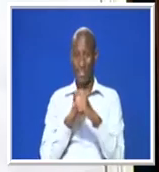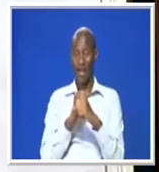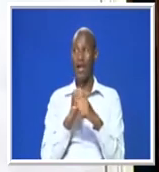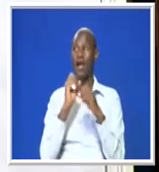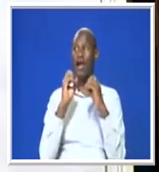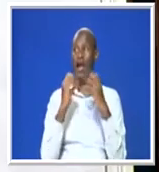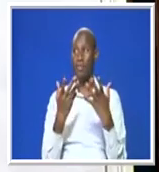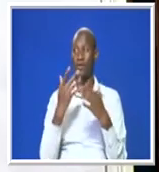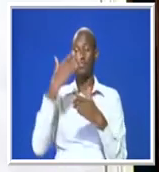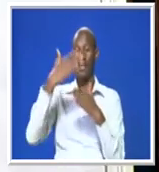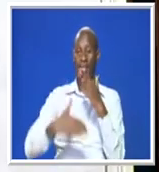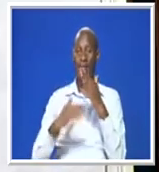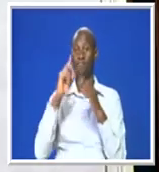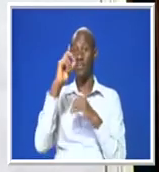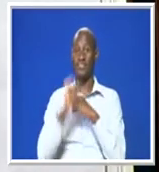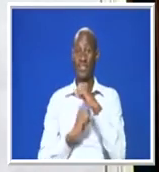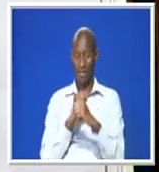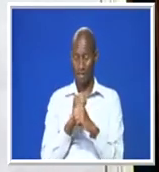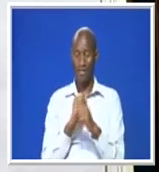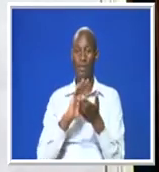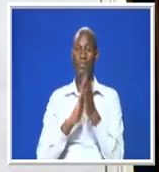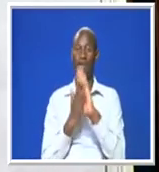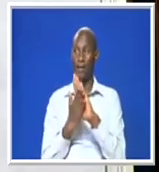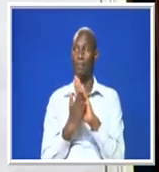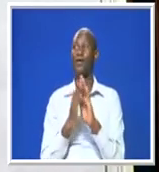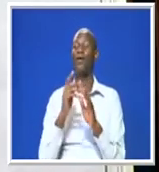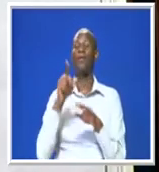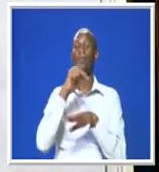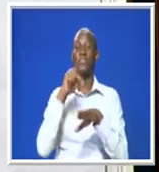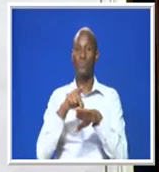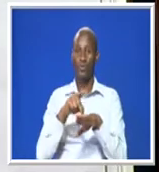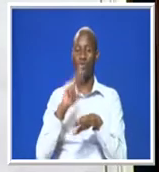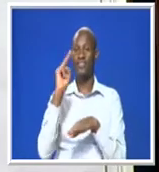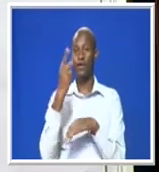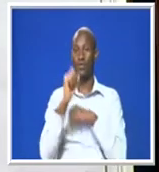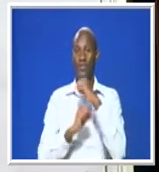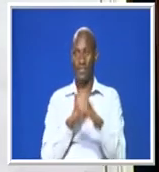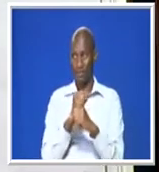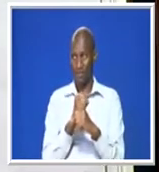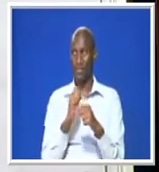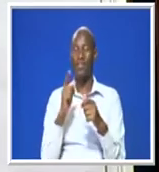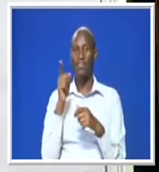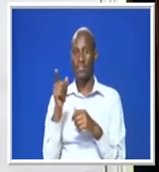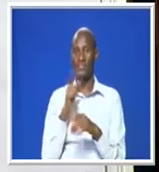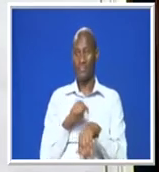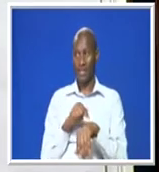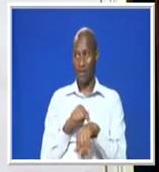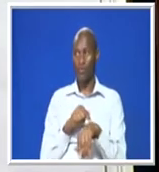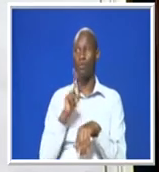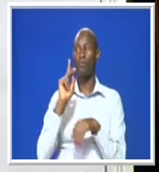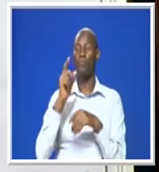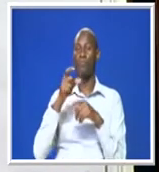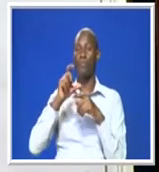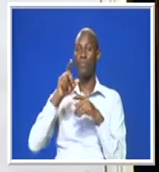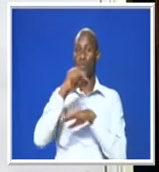amount at the end of the first year becomes the principal for the second year. So this time round, our principal